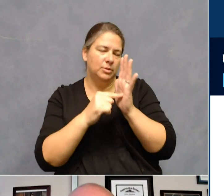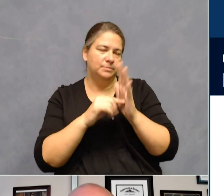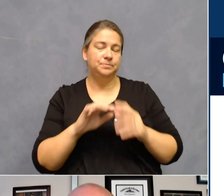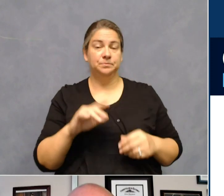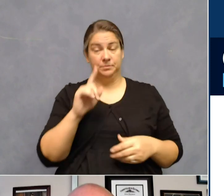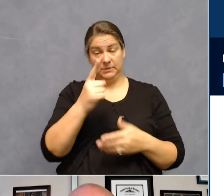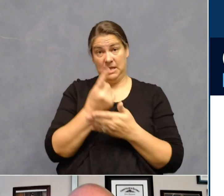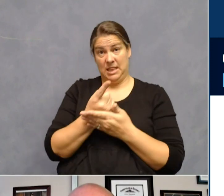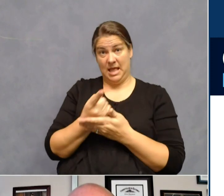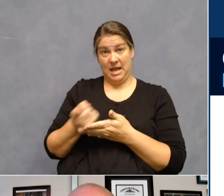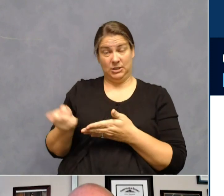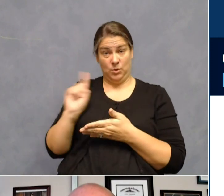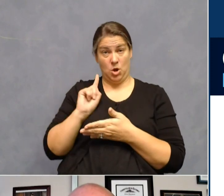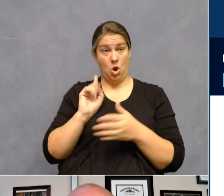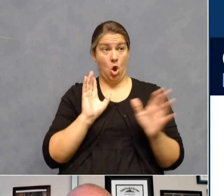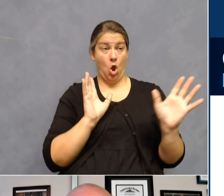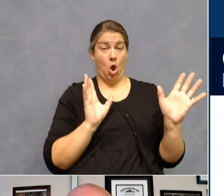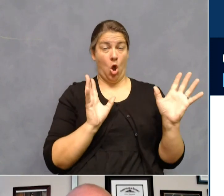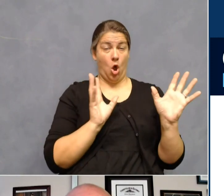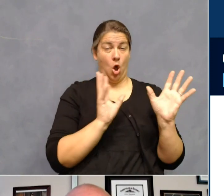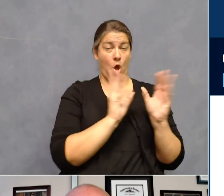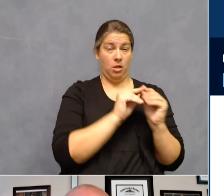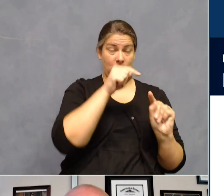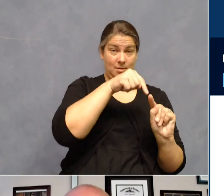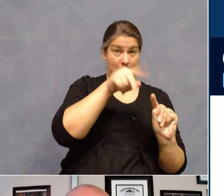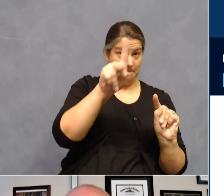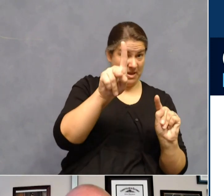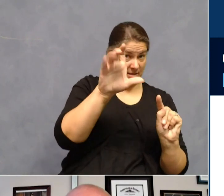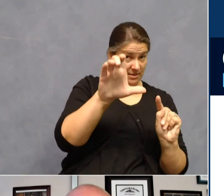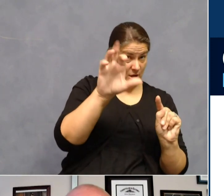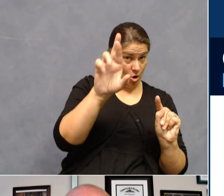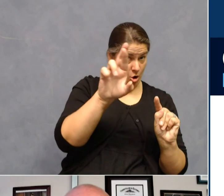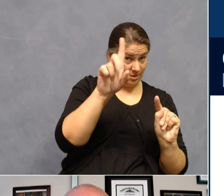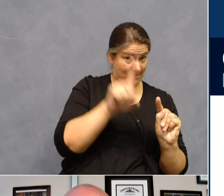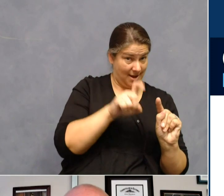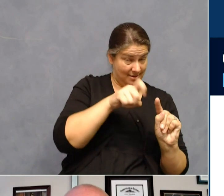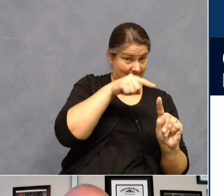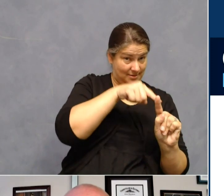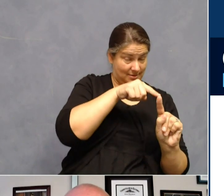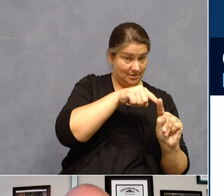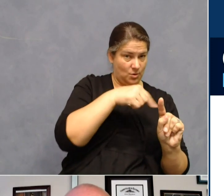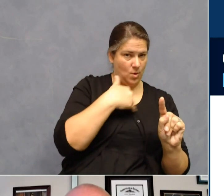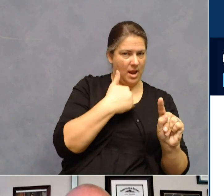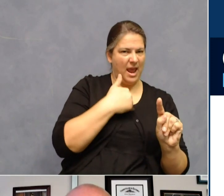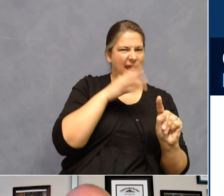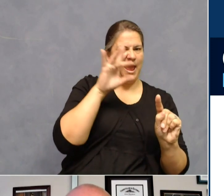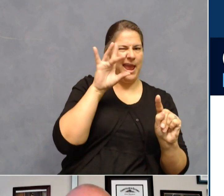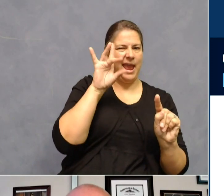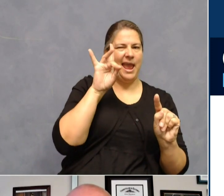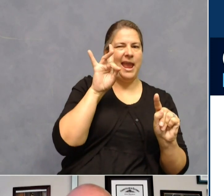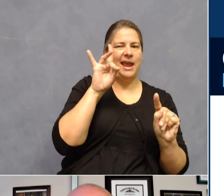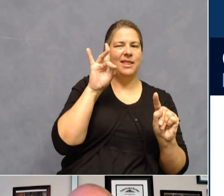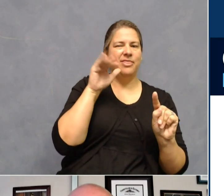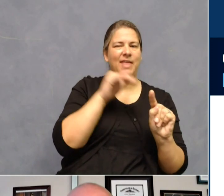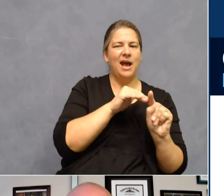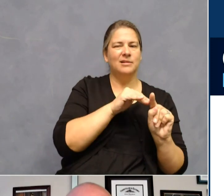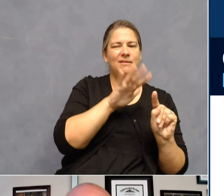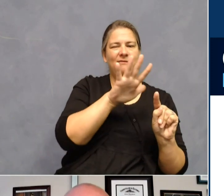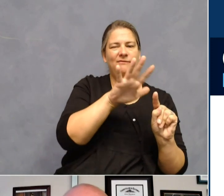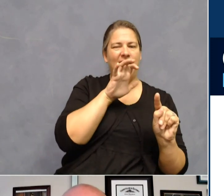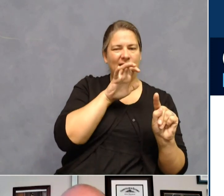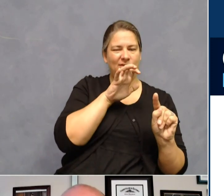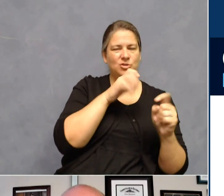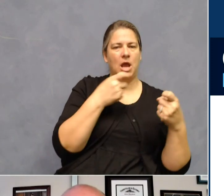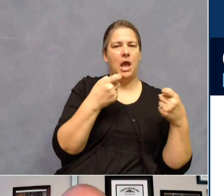that were done, on average, we had more than 8,500 electronic lab reports per day. We've also